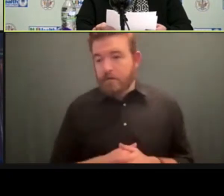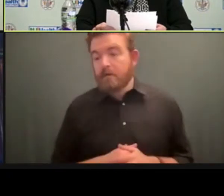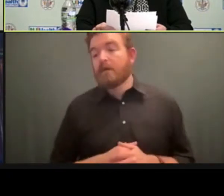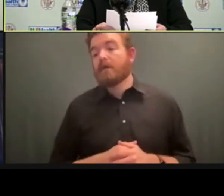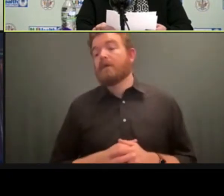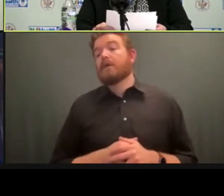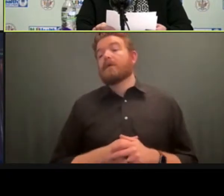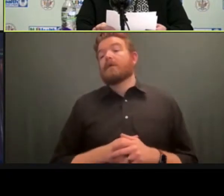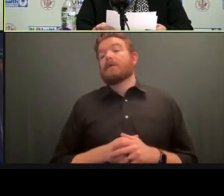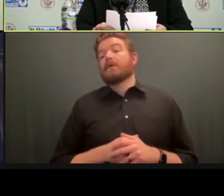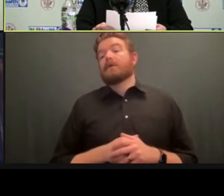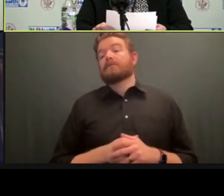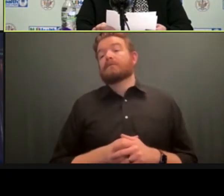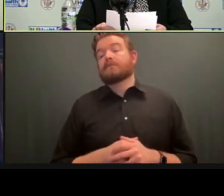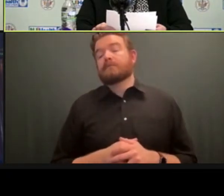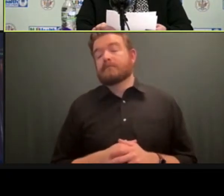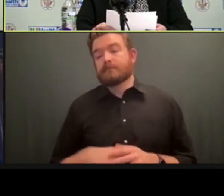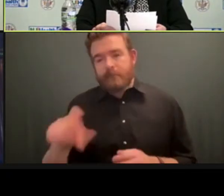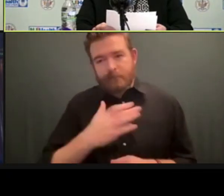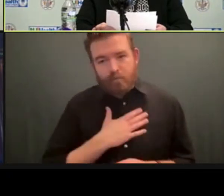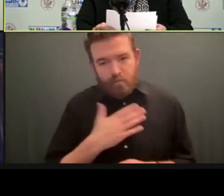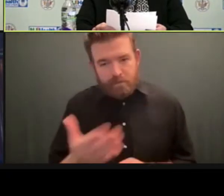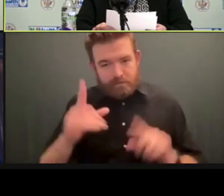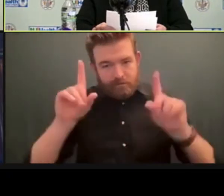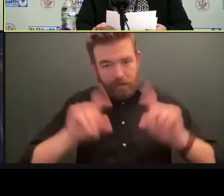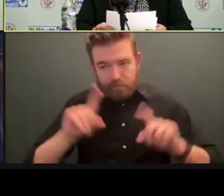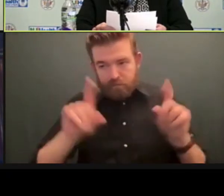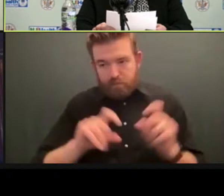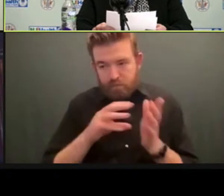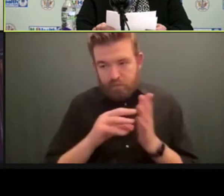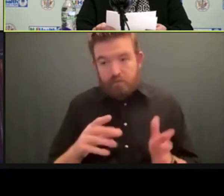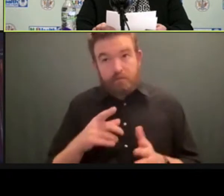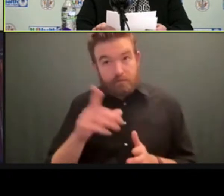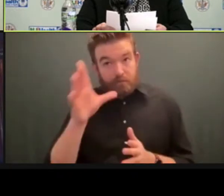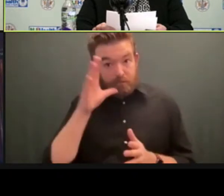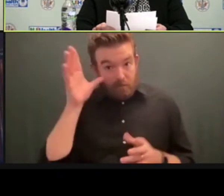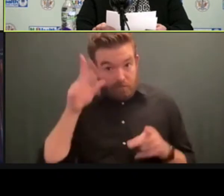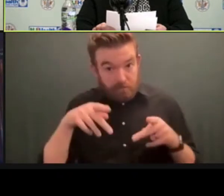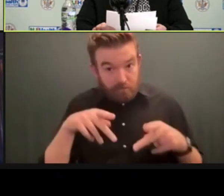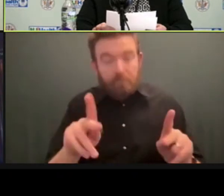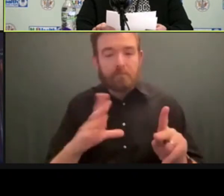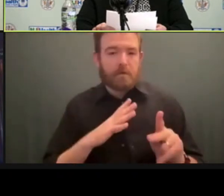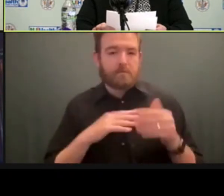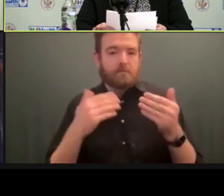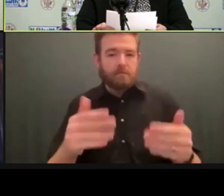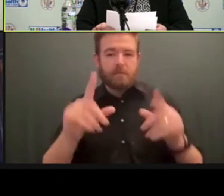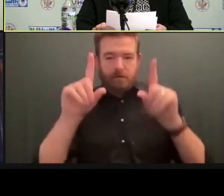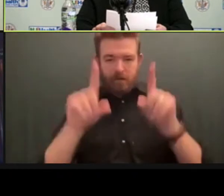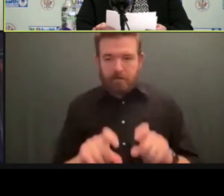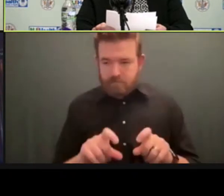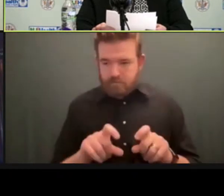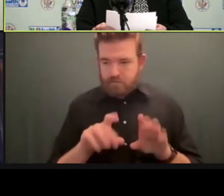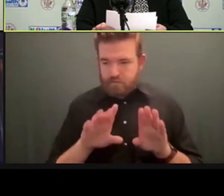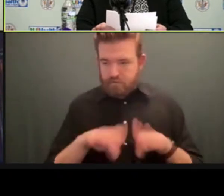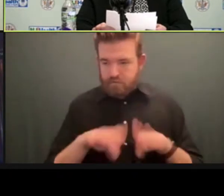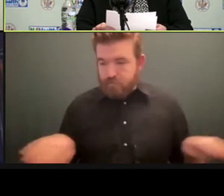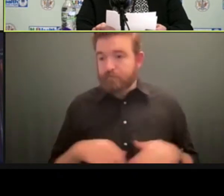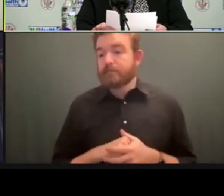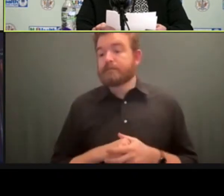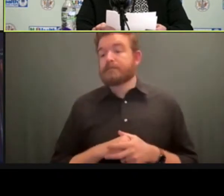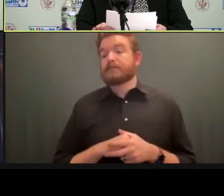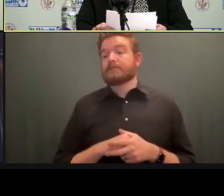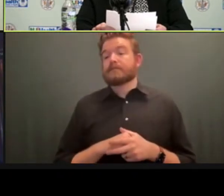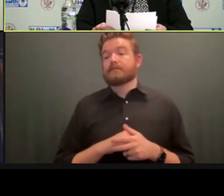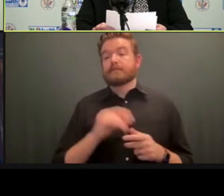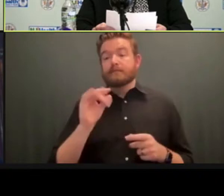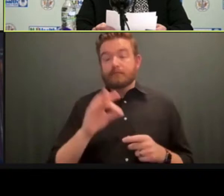local public health officials and to the individual who provided consent. This Test to Stay option does not apply